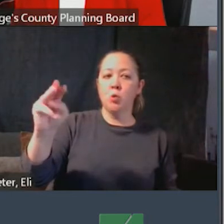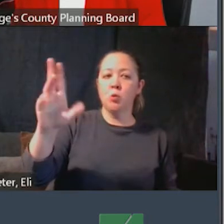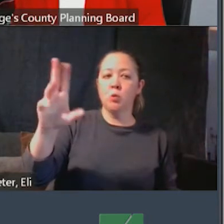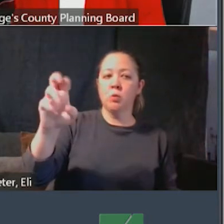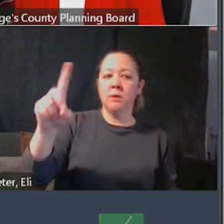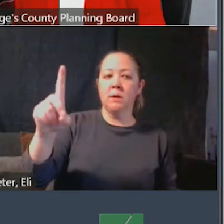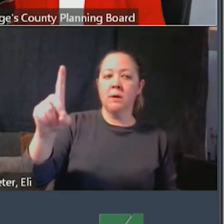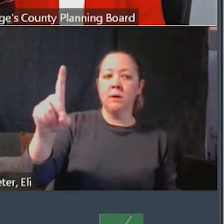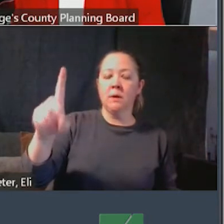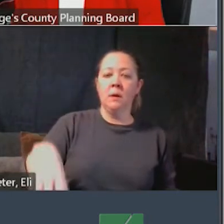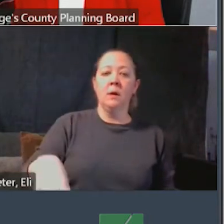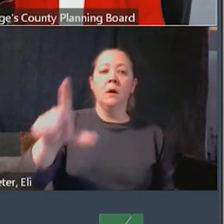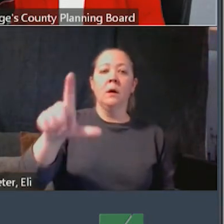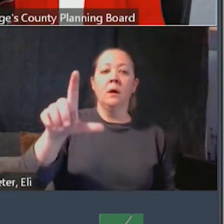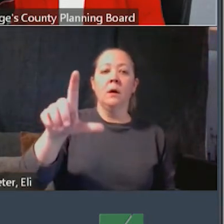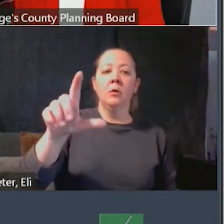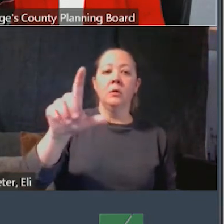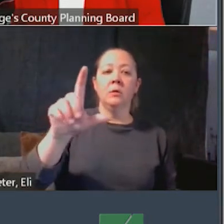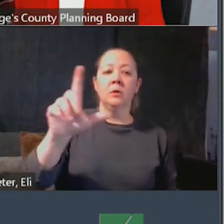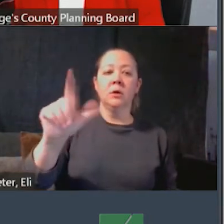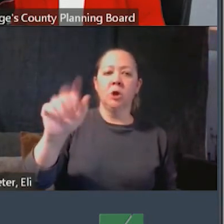Wunia Denard?